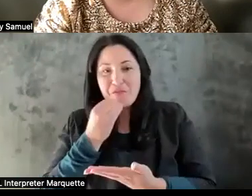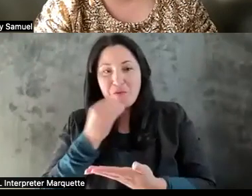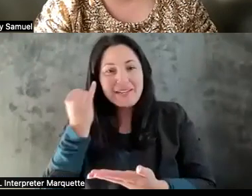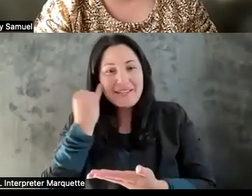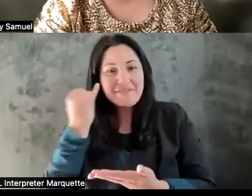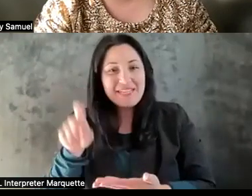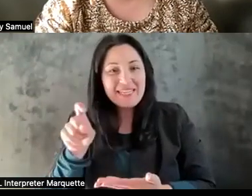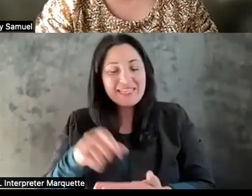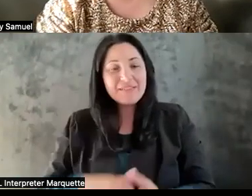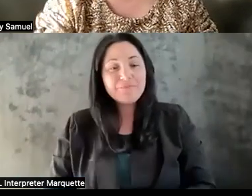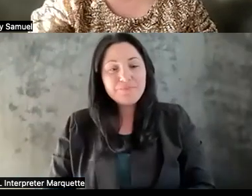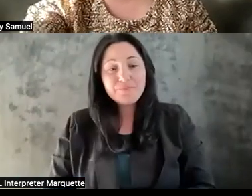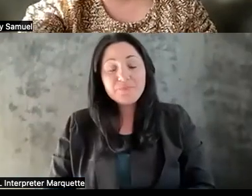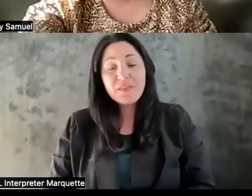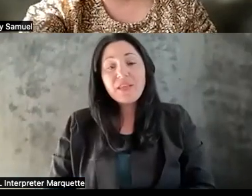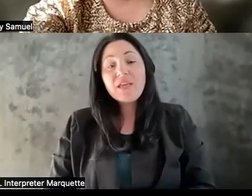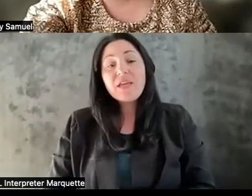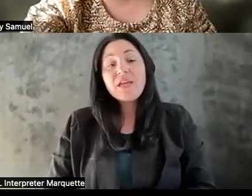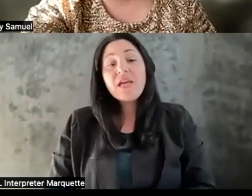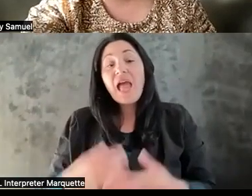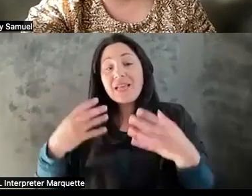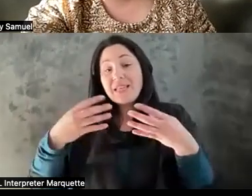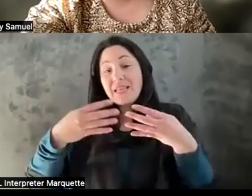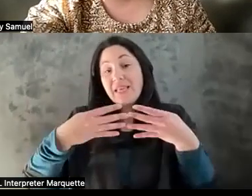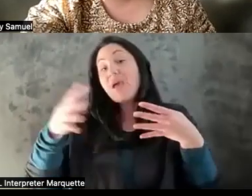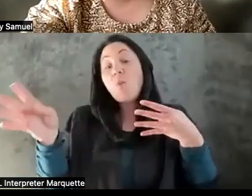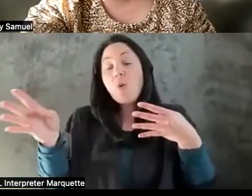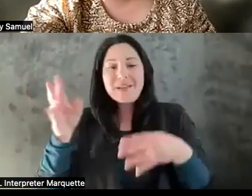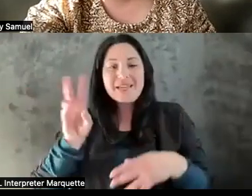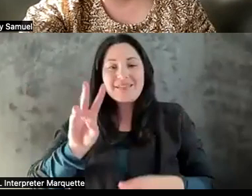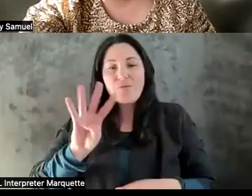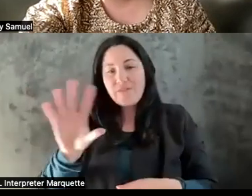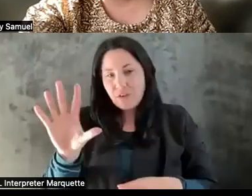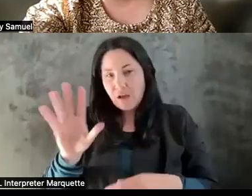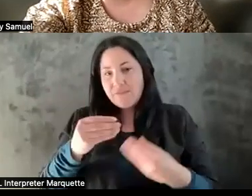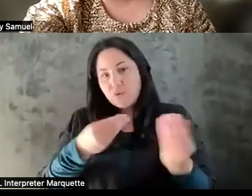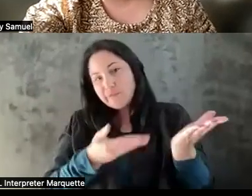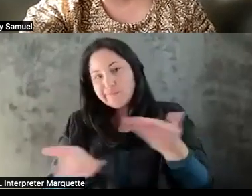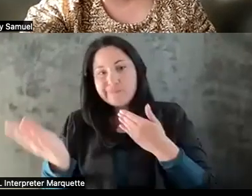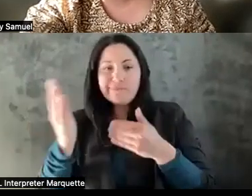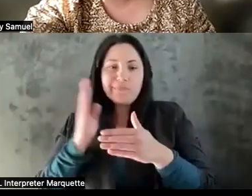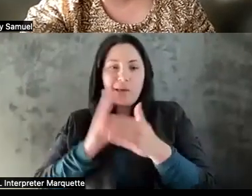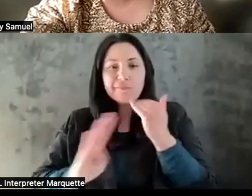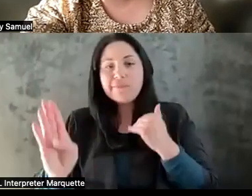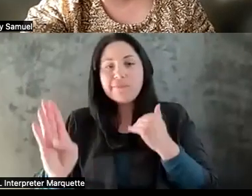for everybody, our gates open at 7:45 for breakfast. And so you can drop